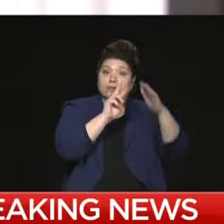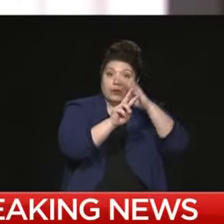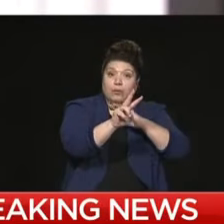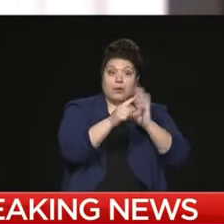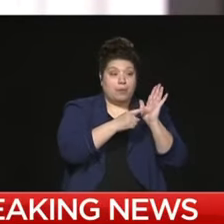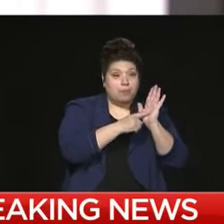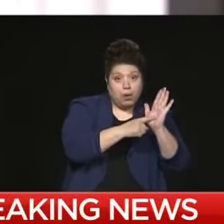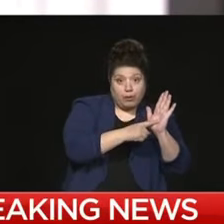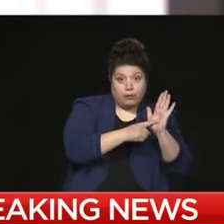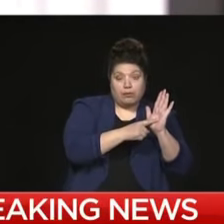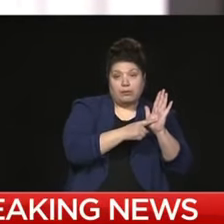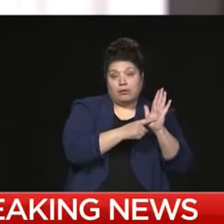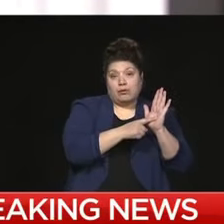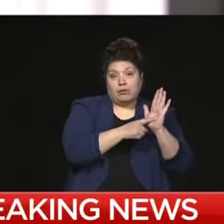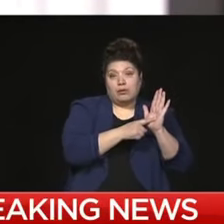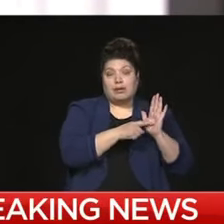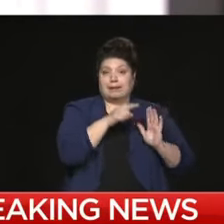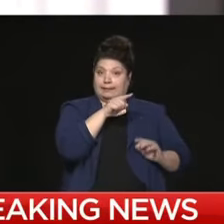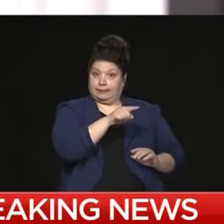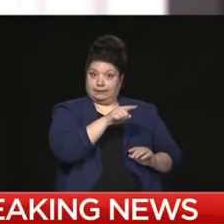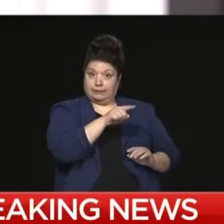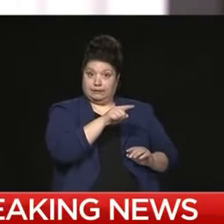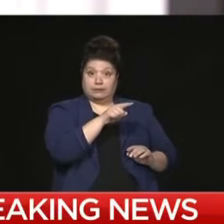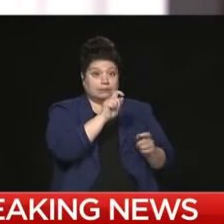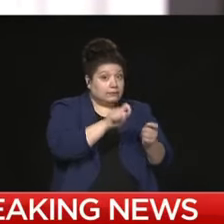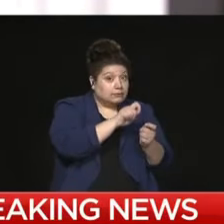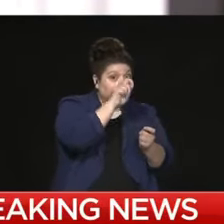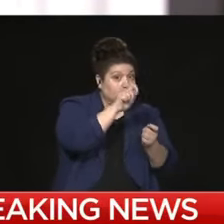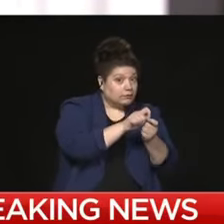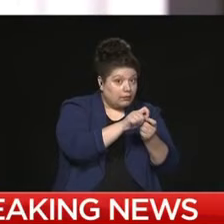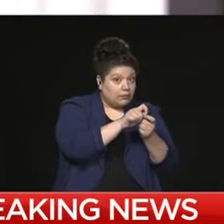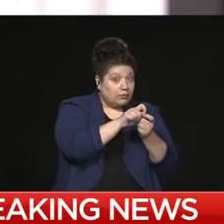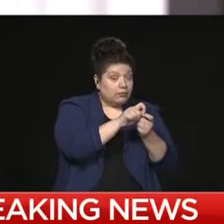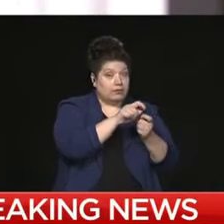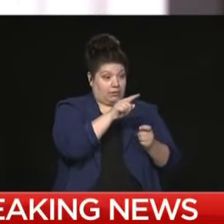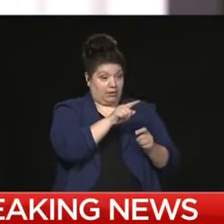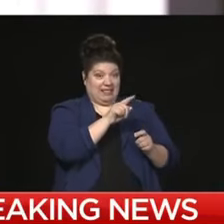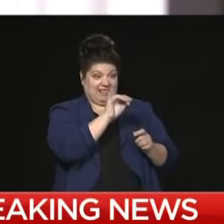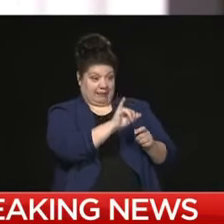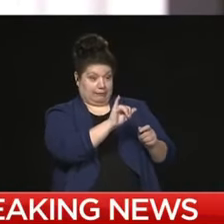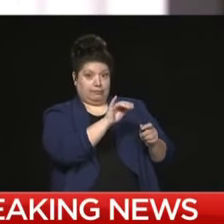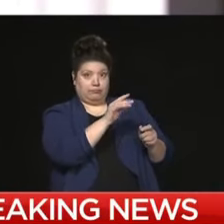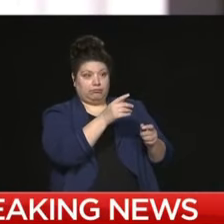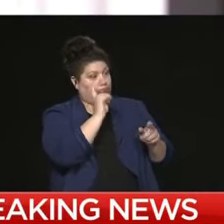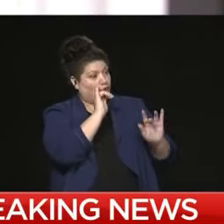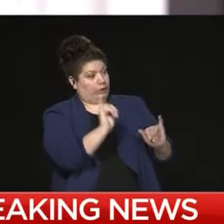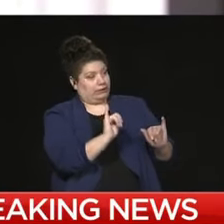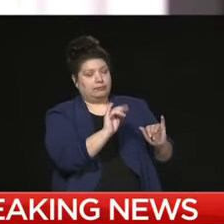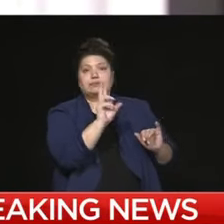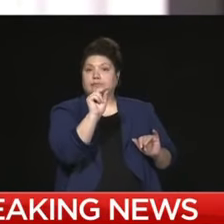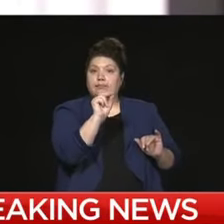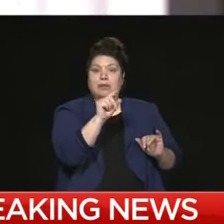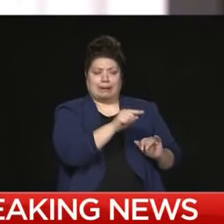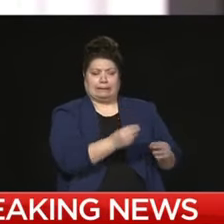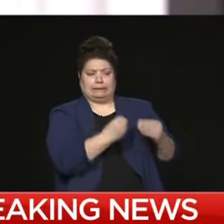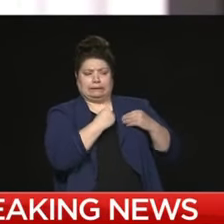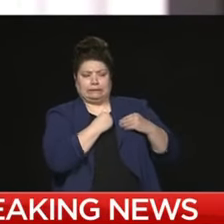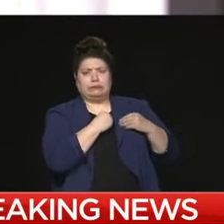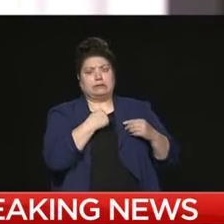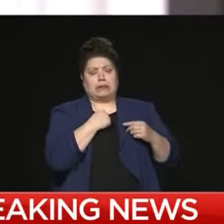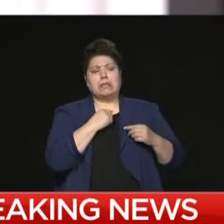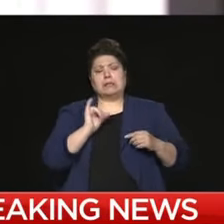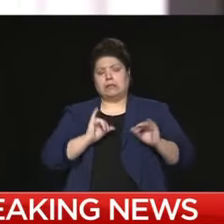These models do not tell us what will happen, but prepare us for different possibilities of what